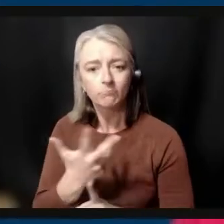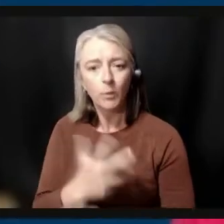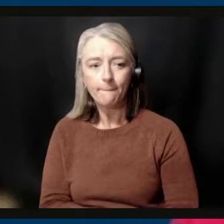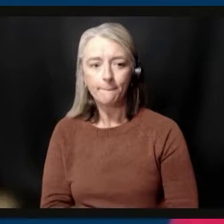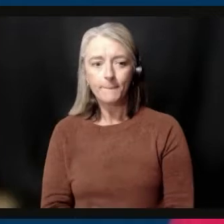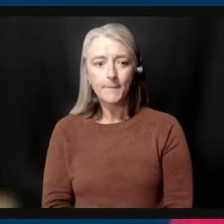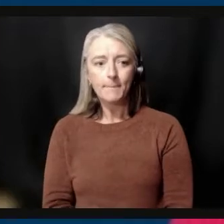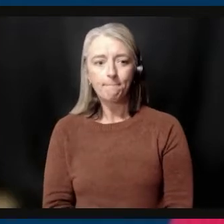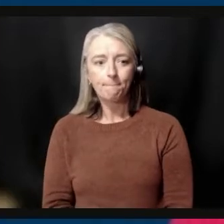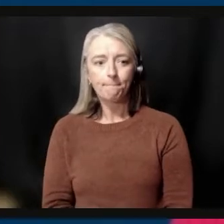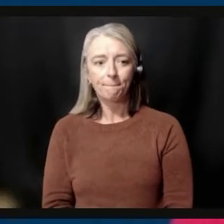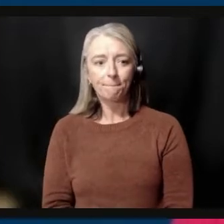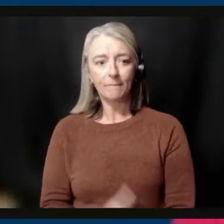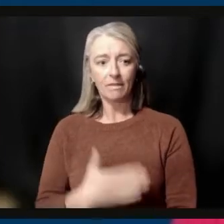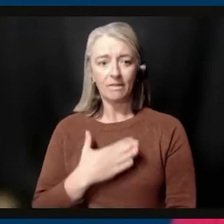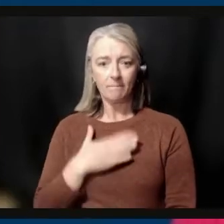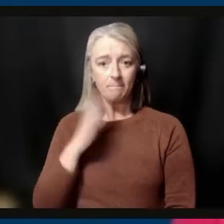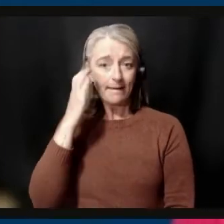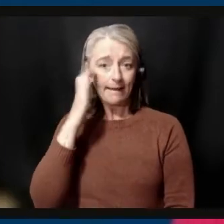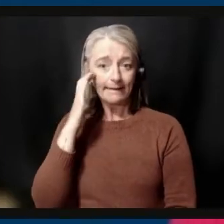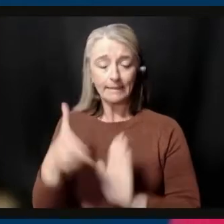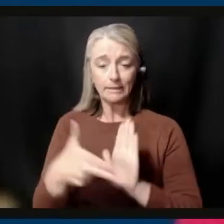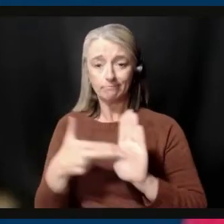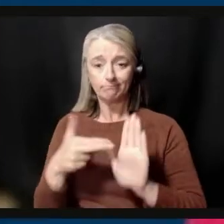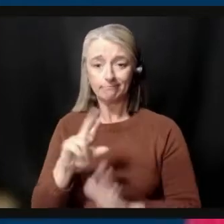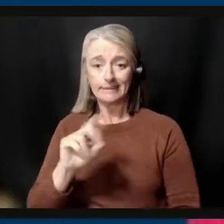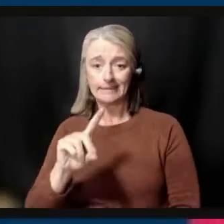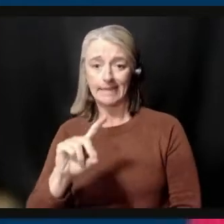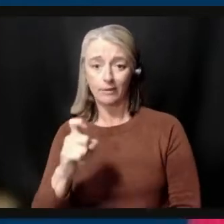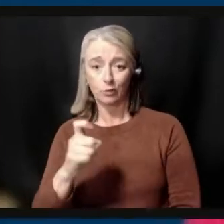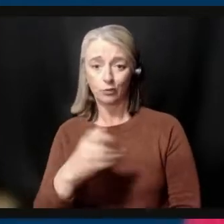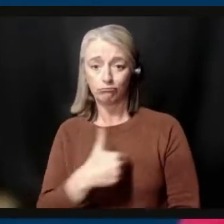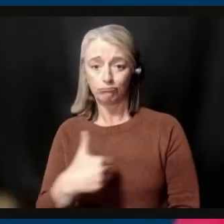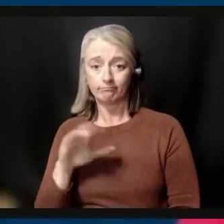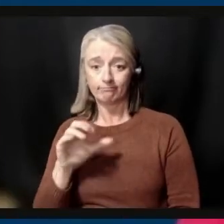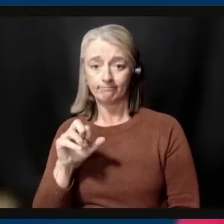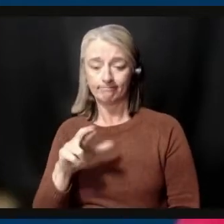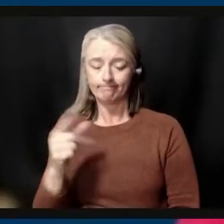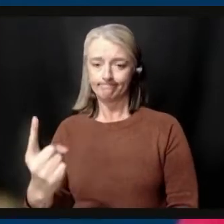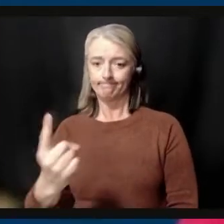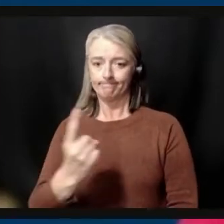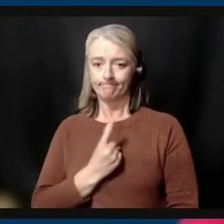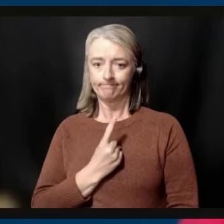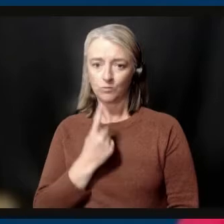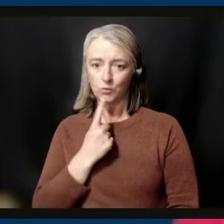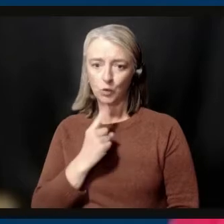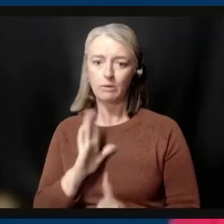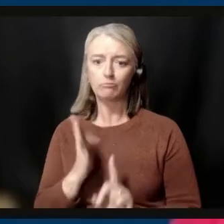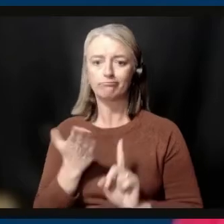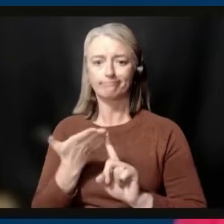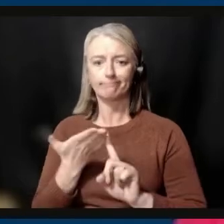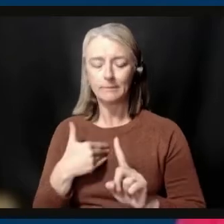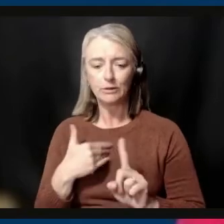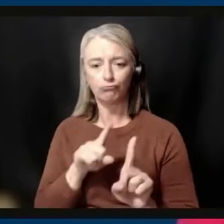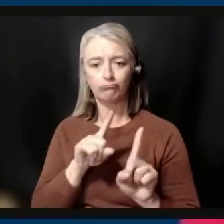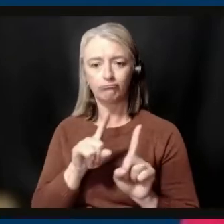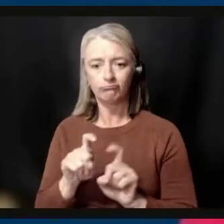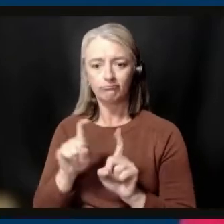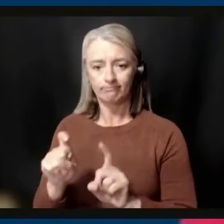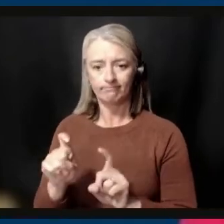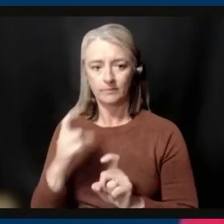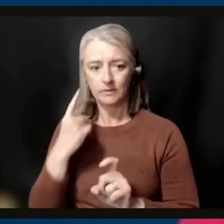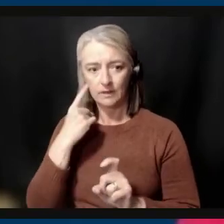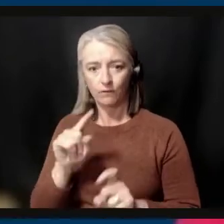So, when my cousin was diagnosed with breast cancer, she came to me and she persuaded me to get tested for the